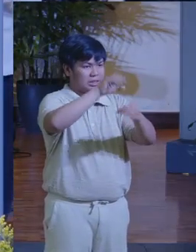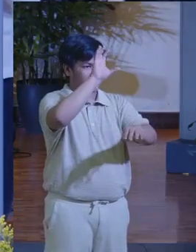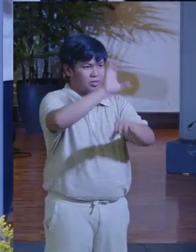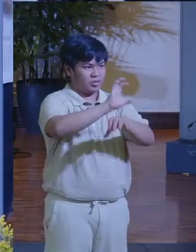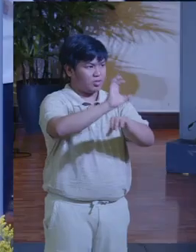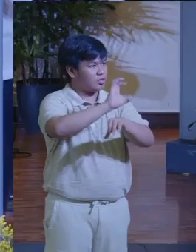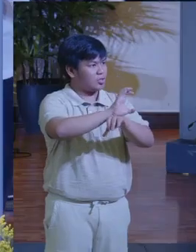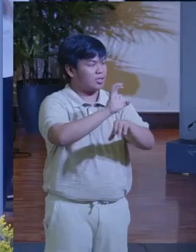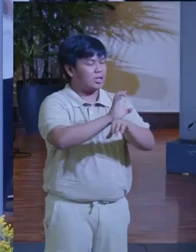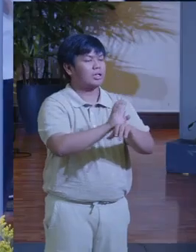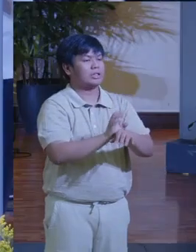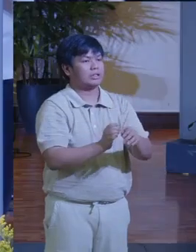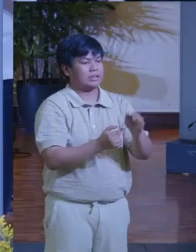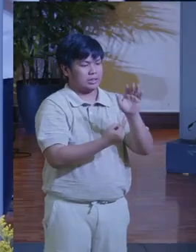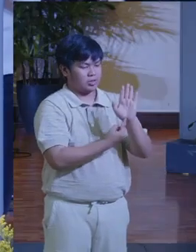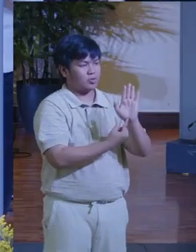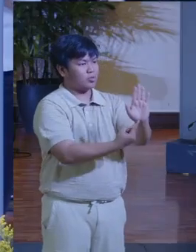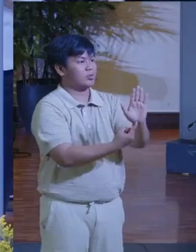Pisidian Antioch.